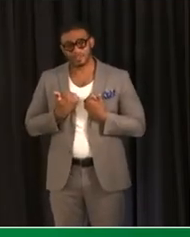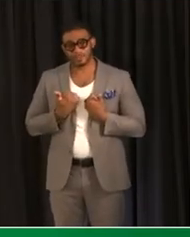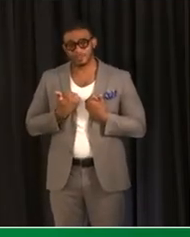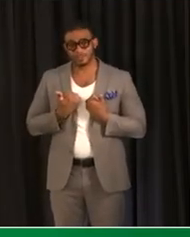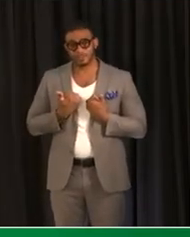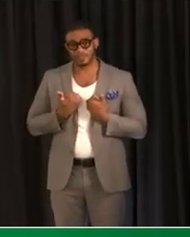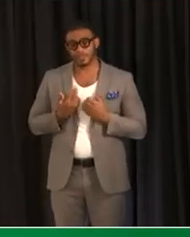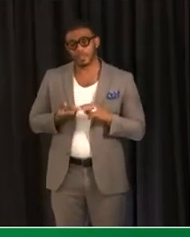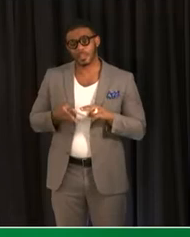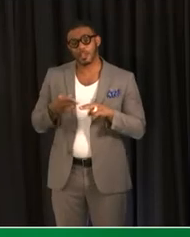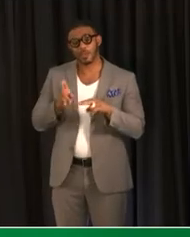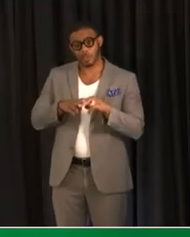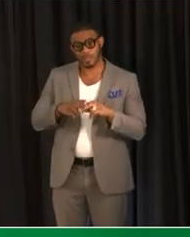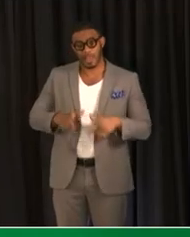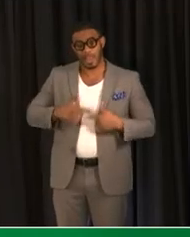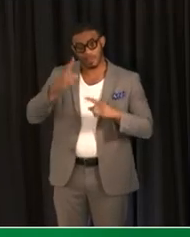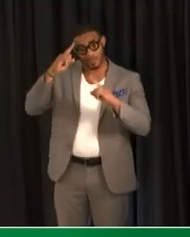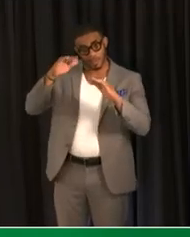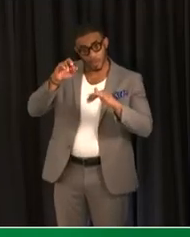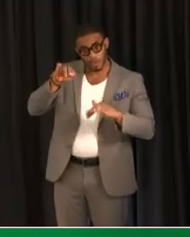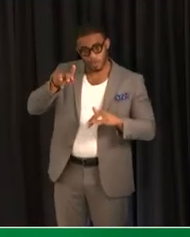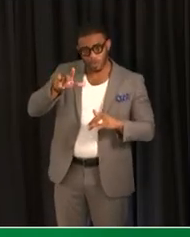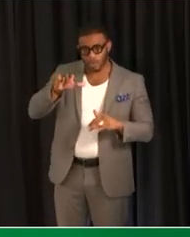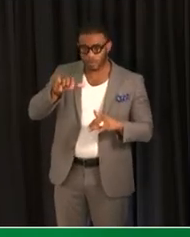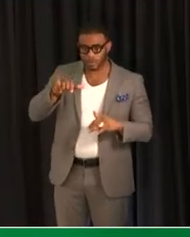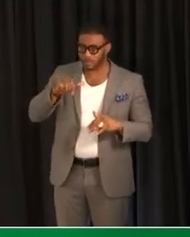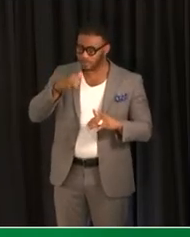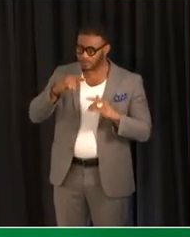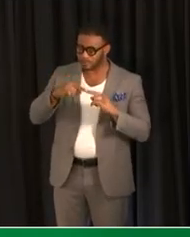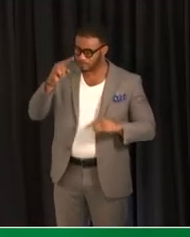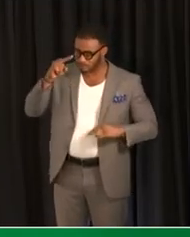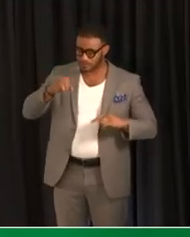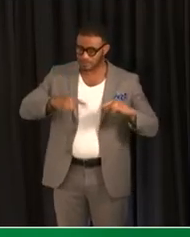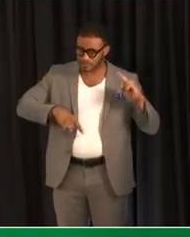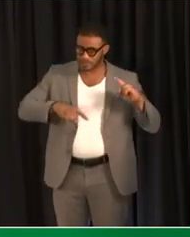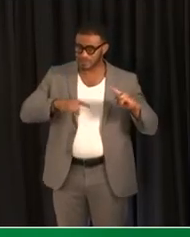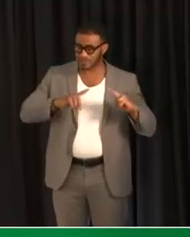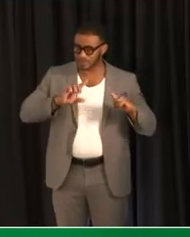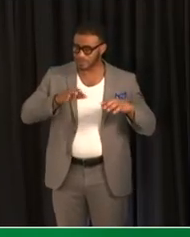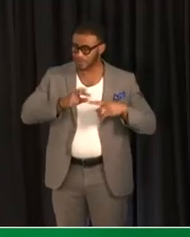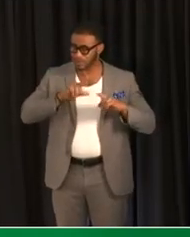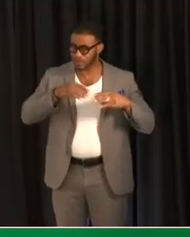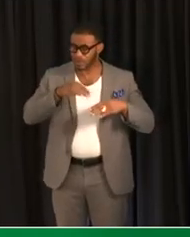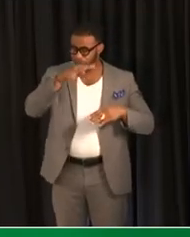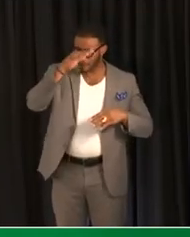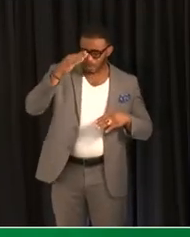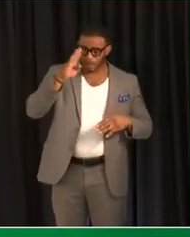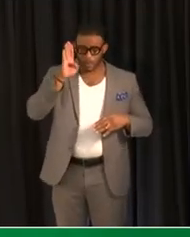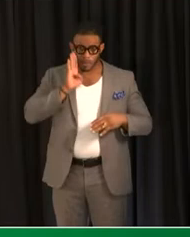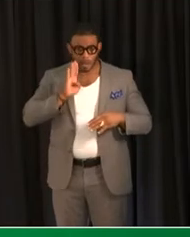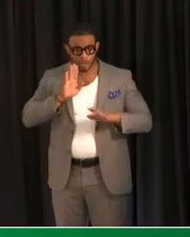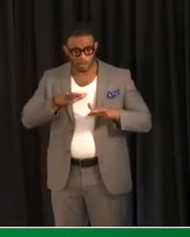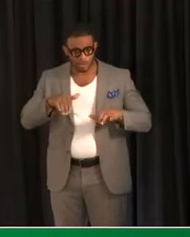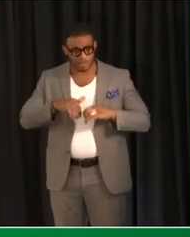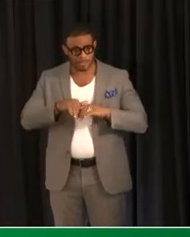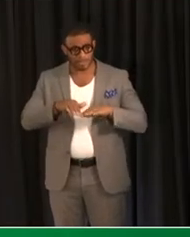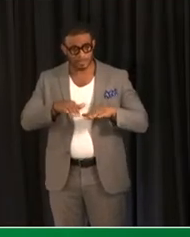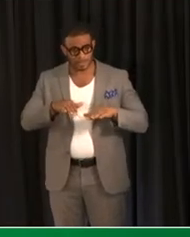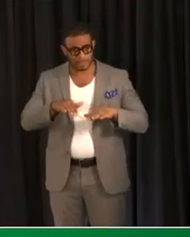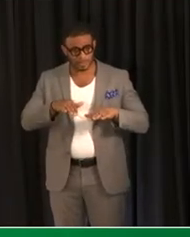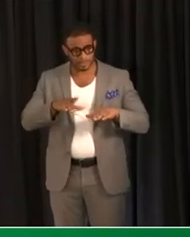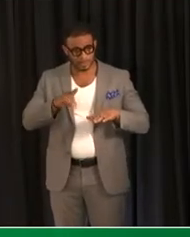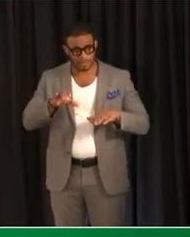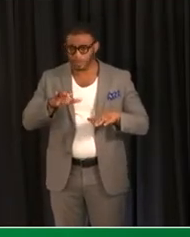survive and increase our life expectancy rate, which we have disparities around, especially when it comes to Black and brown women in the